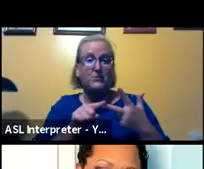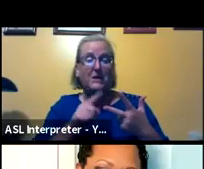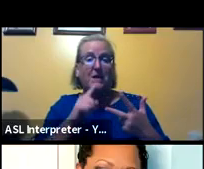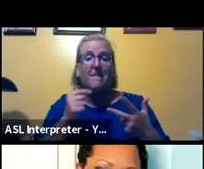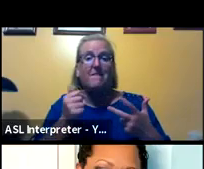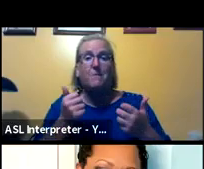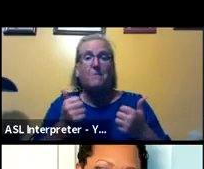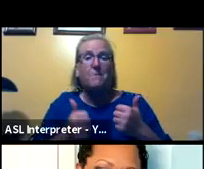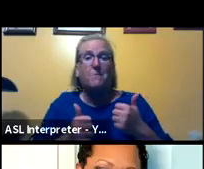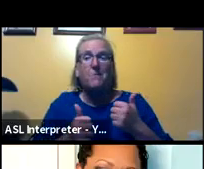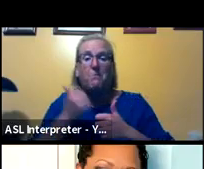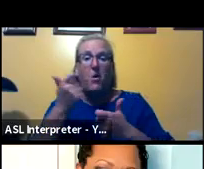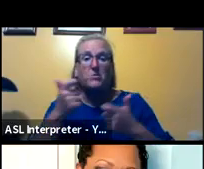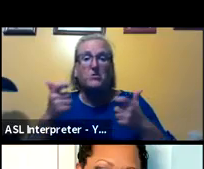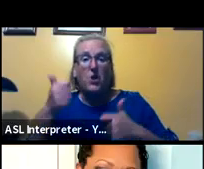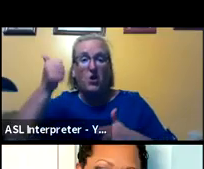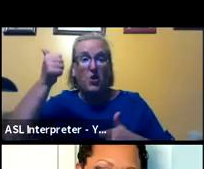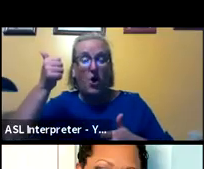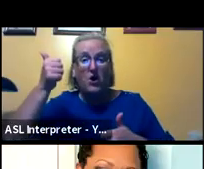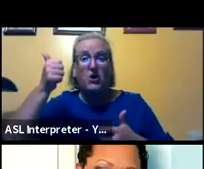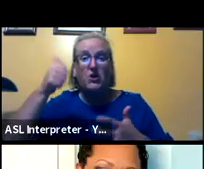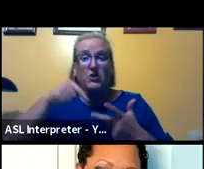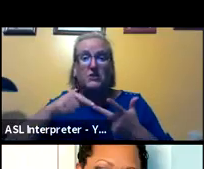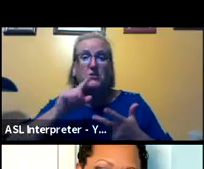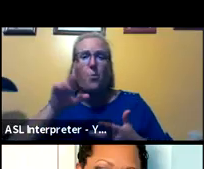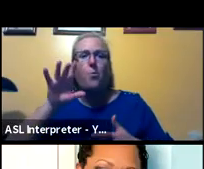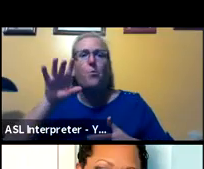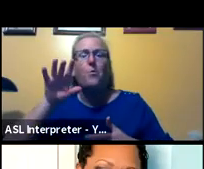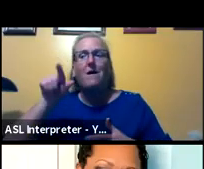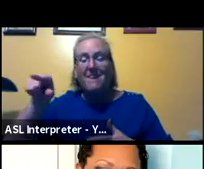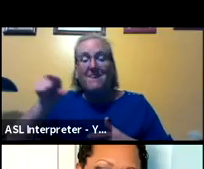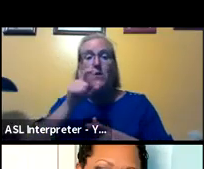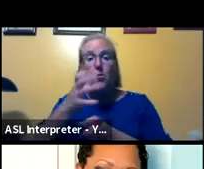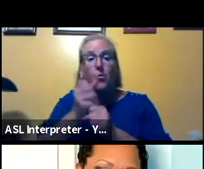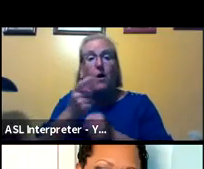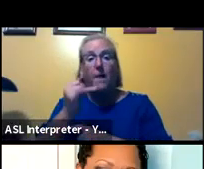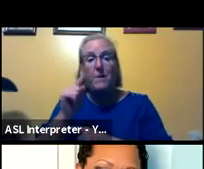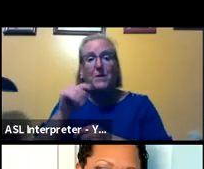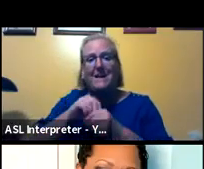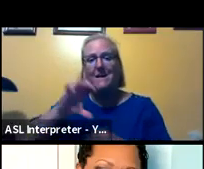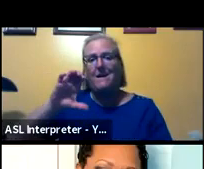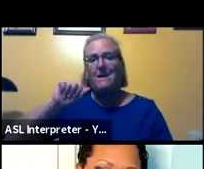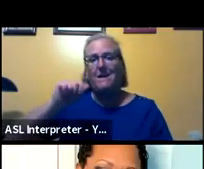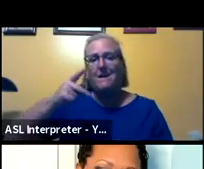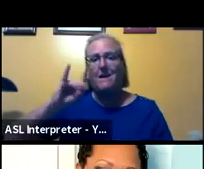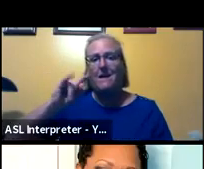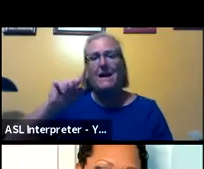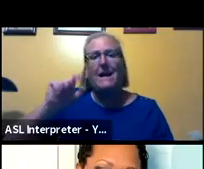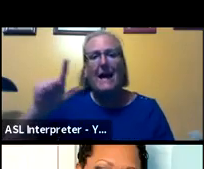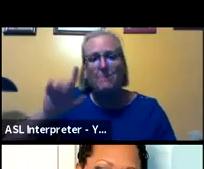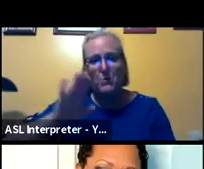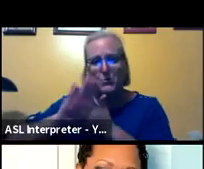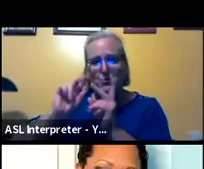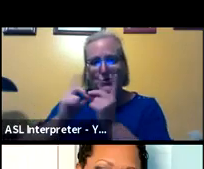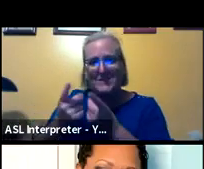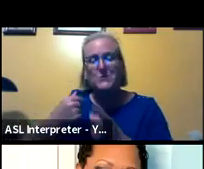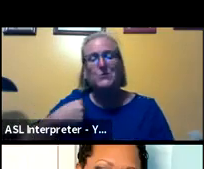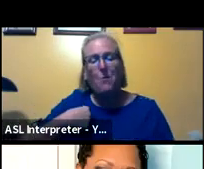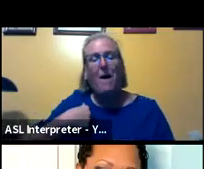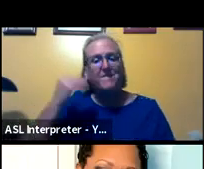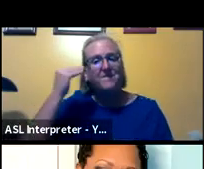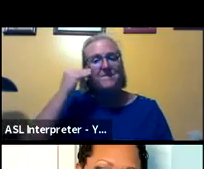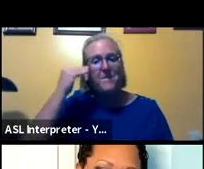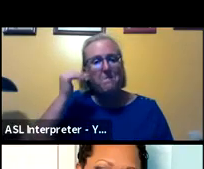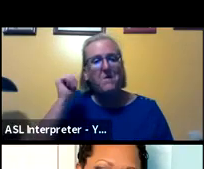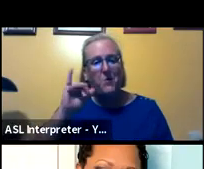21st century grants happened to be in the Capital School District. So I'm very familiar with the programs and